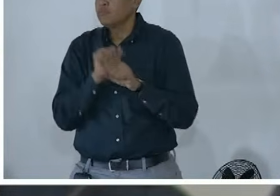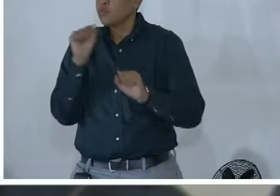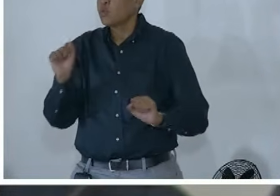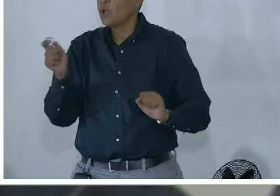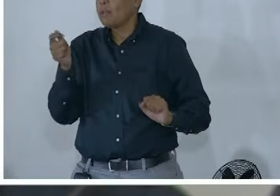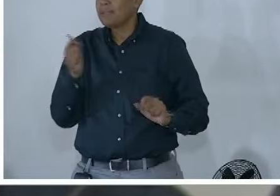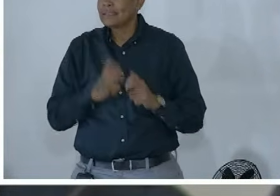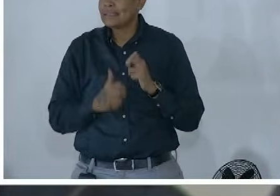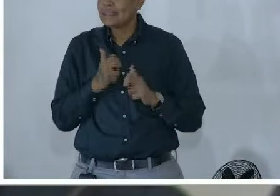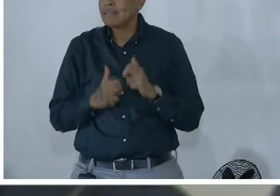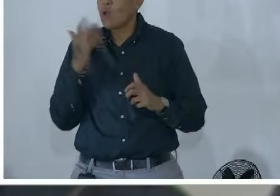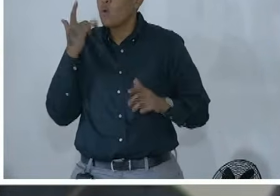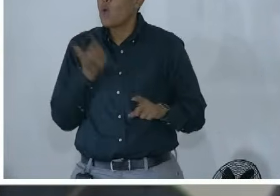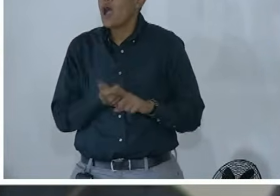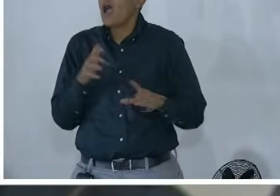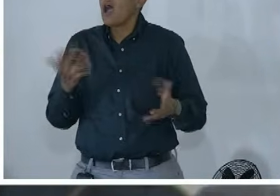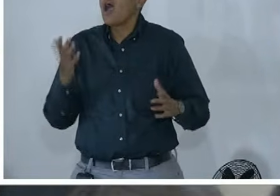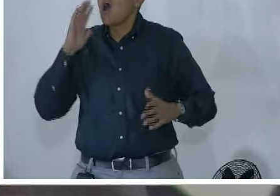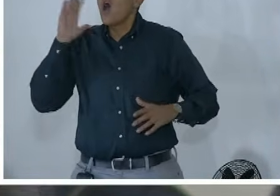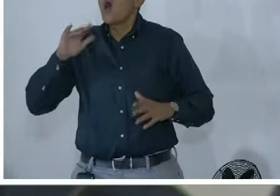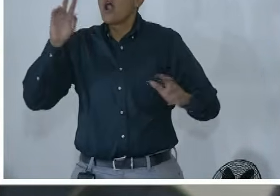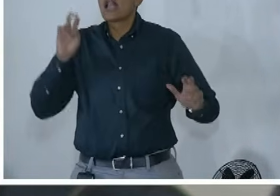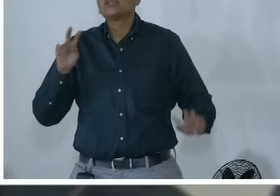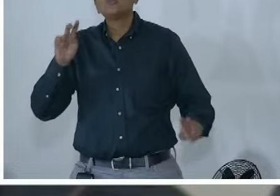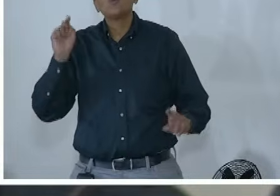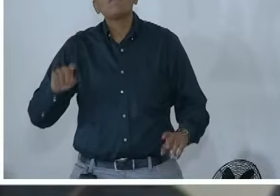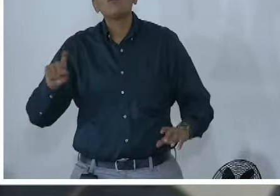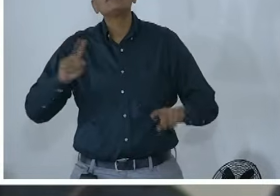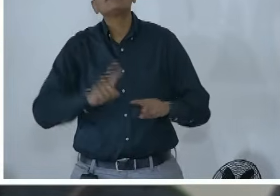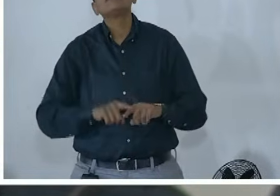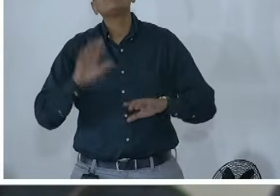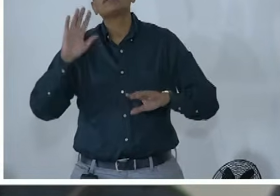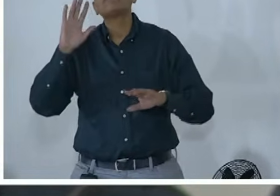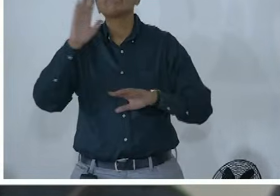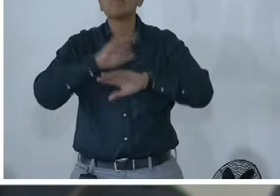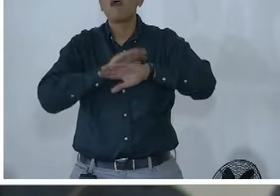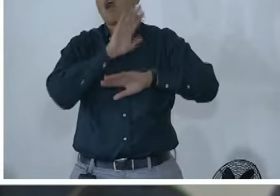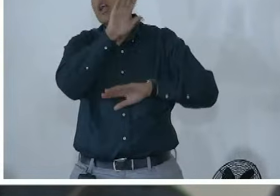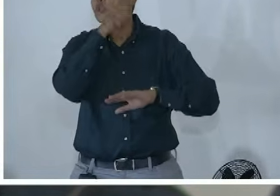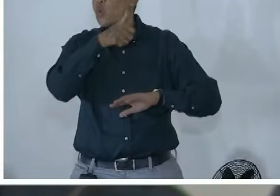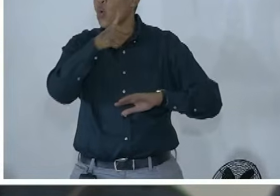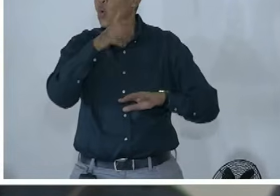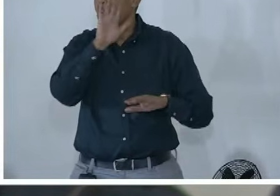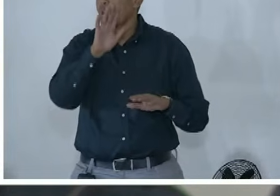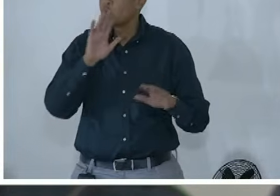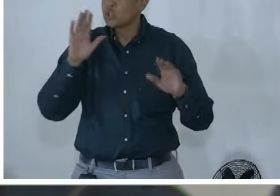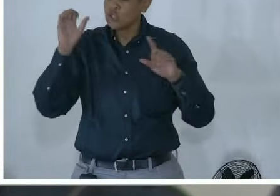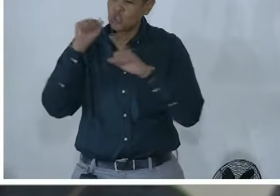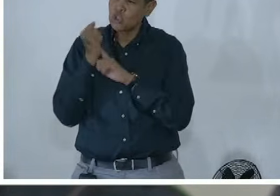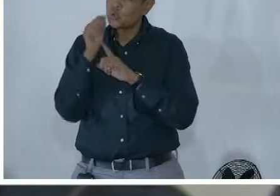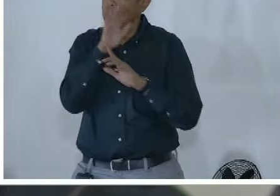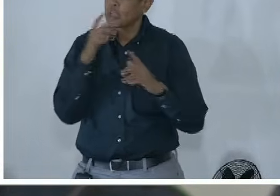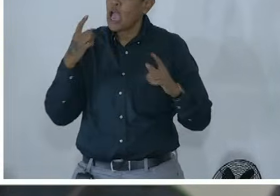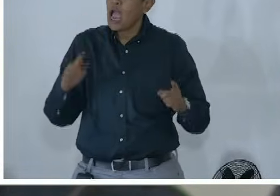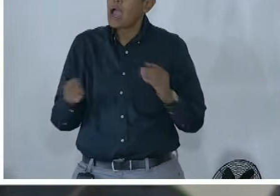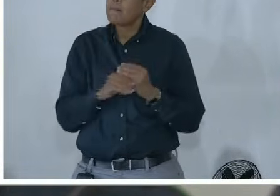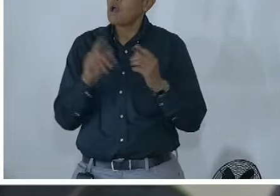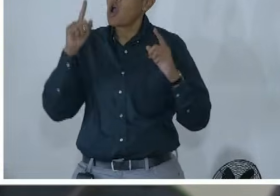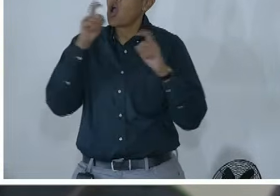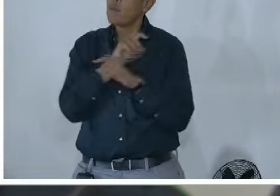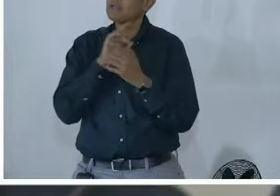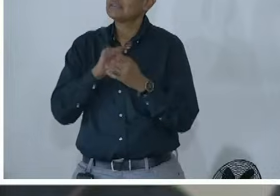little difficult because all matters must depend on their own circumstances,